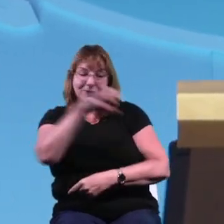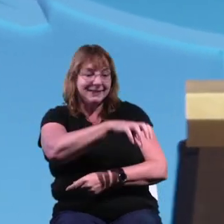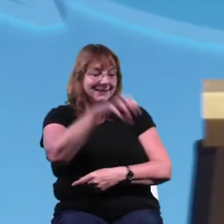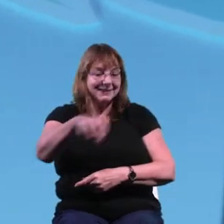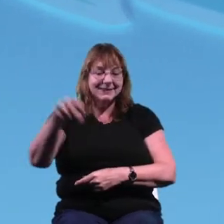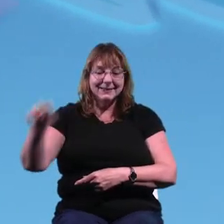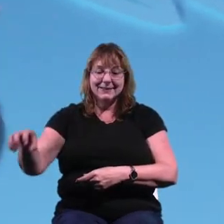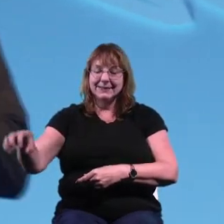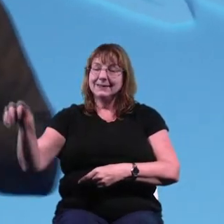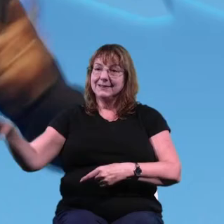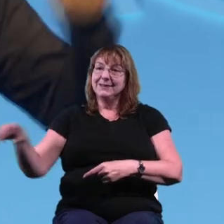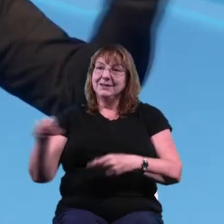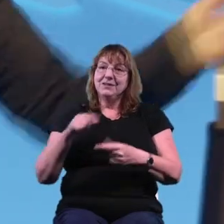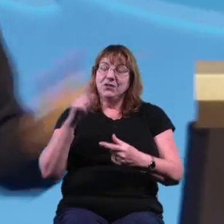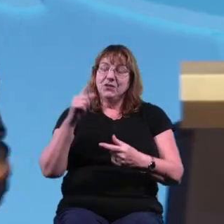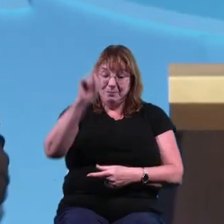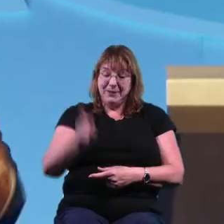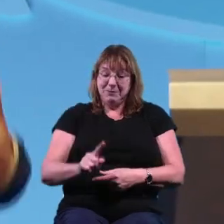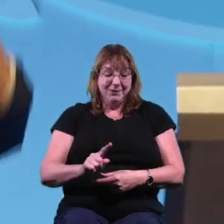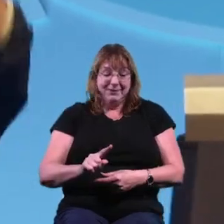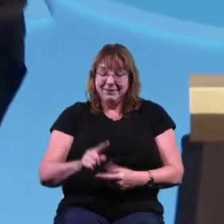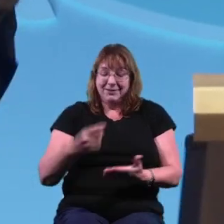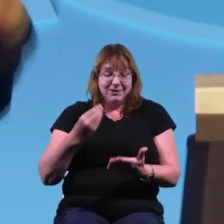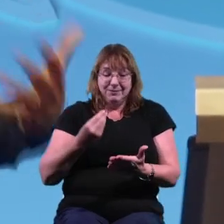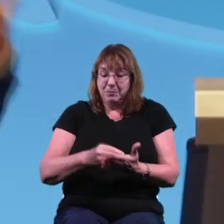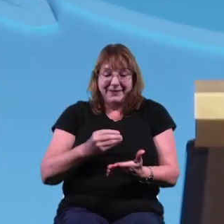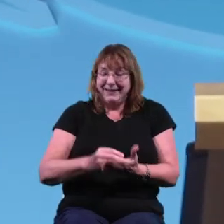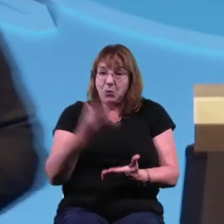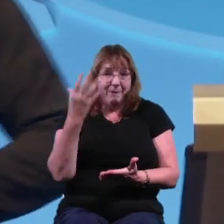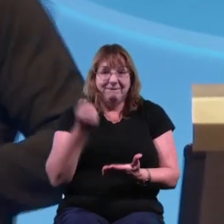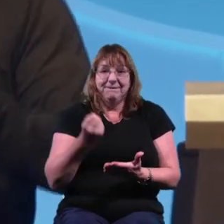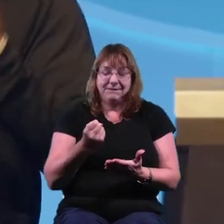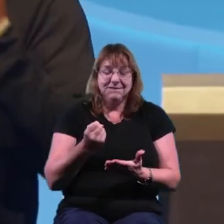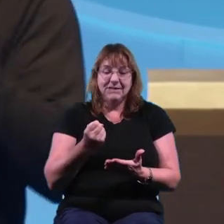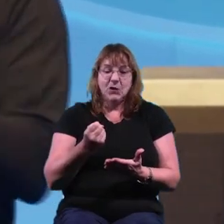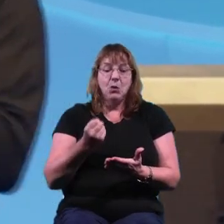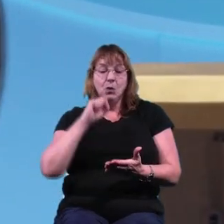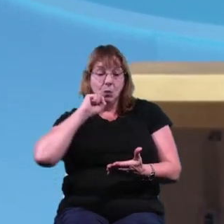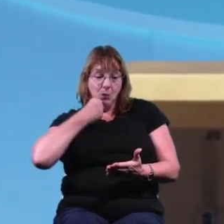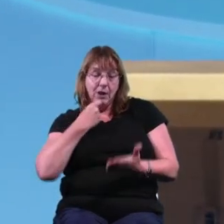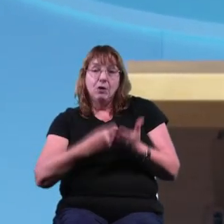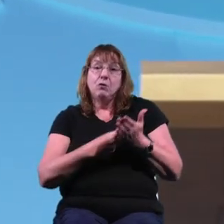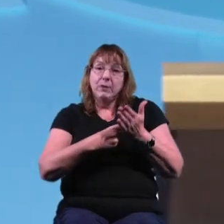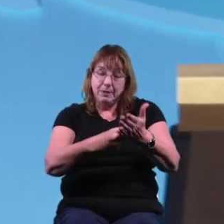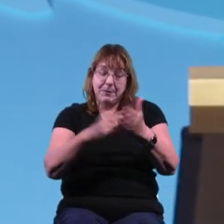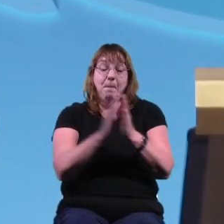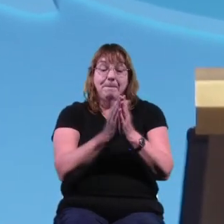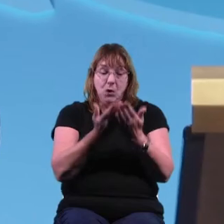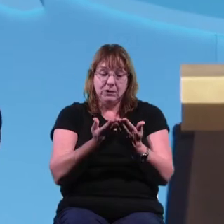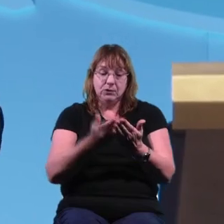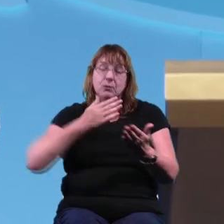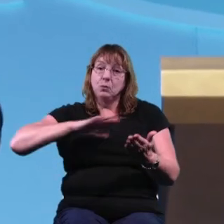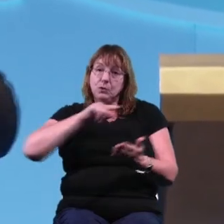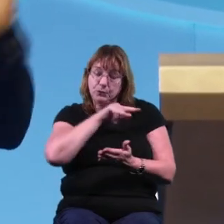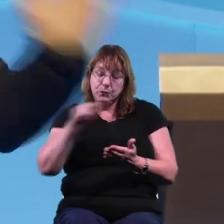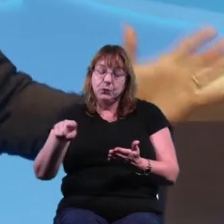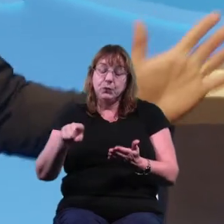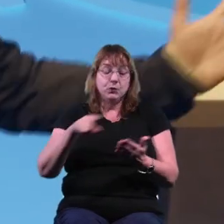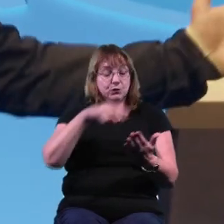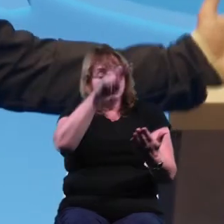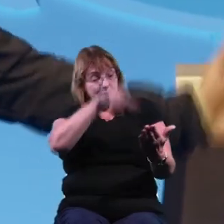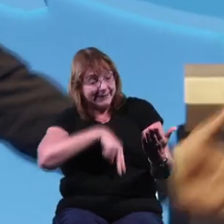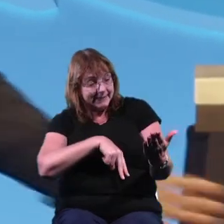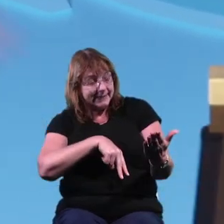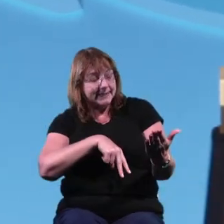otherwise couldn't afford it. So throughout the week, both morning and evening, I'll be recommending books that we love, that we want you to get hold of and use for